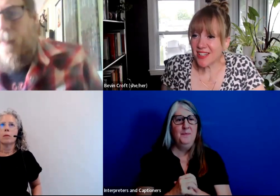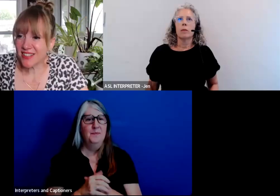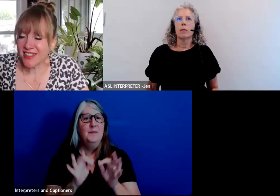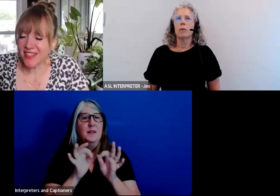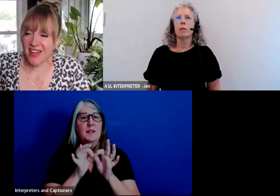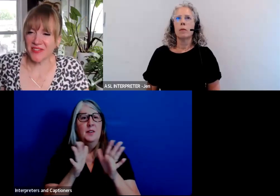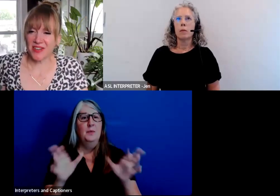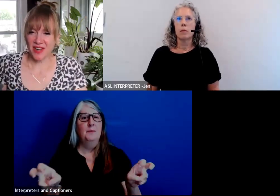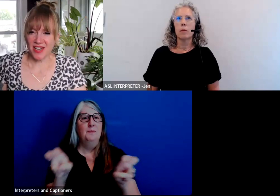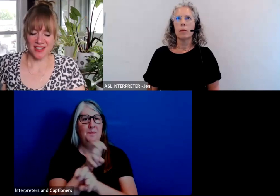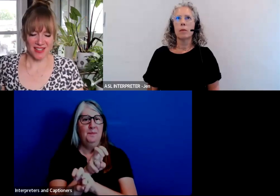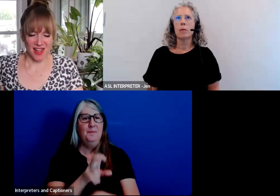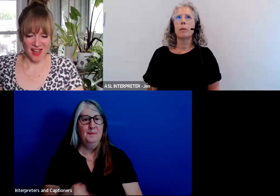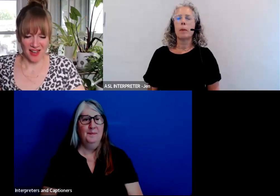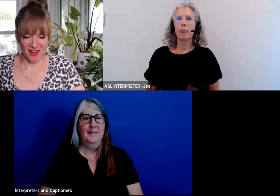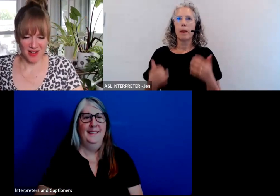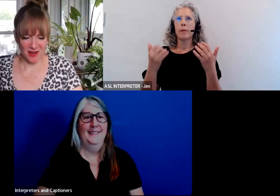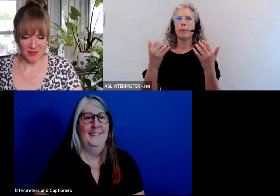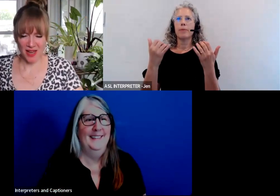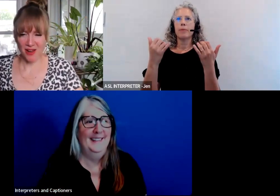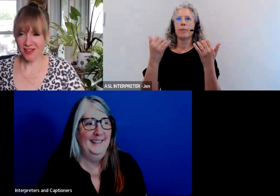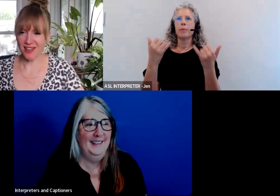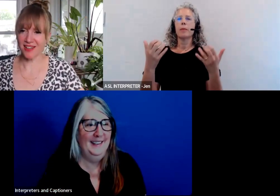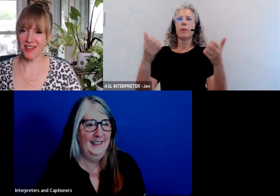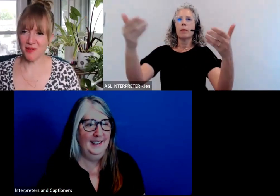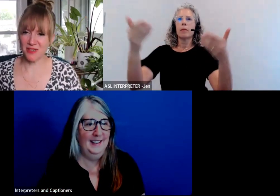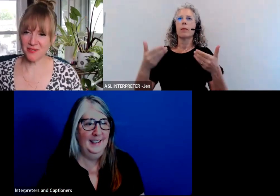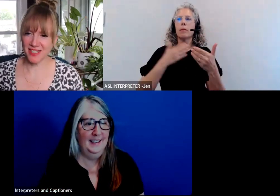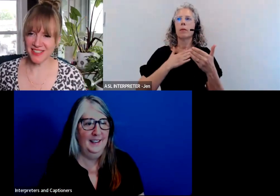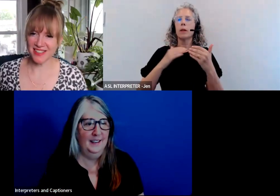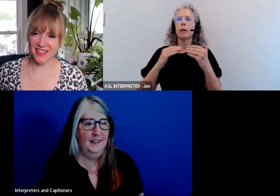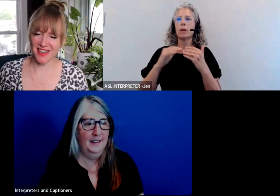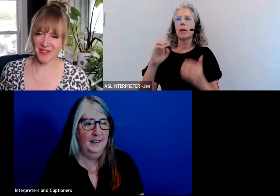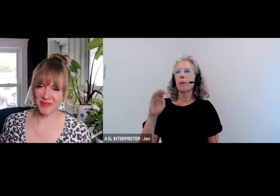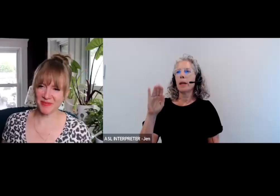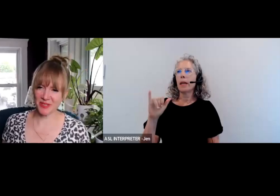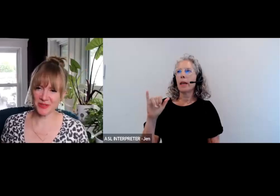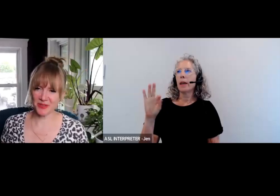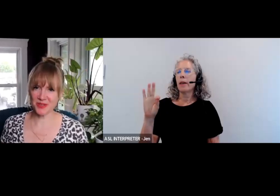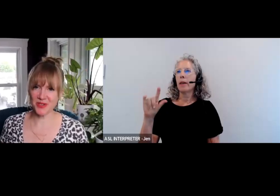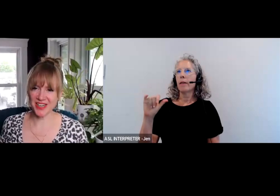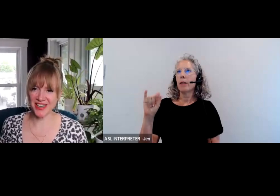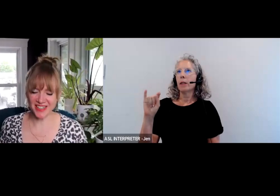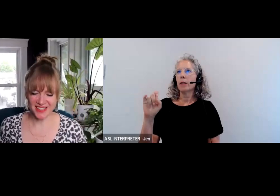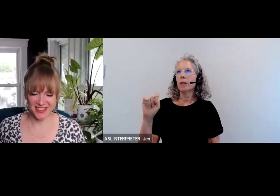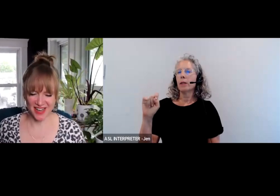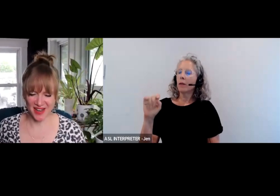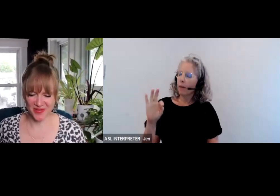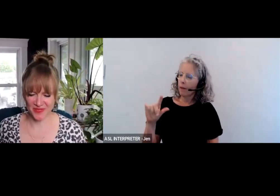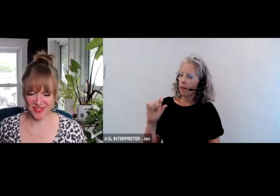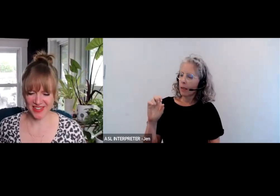Now I'd like to invite my colleague, Ebony Flint, to join